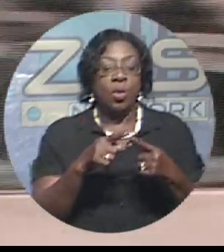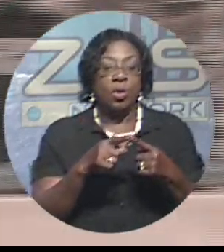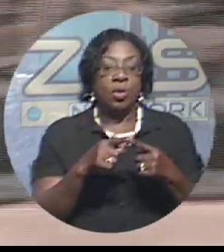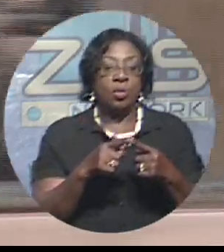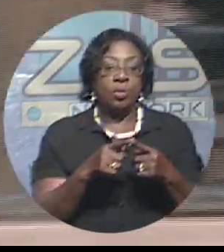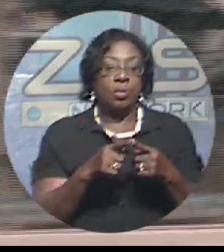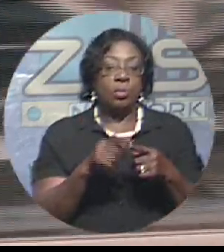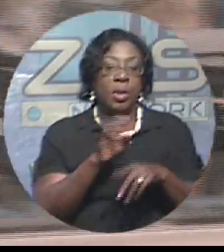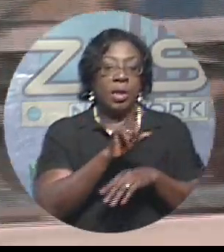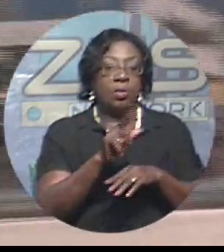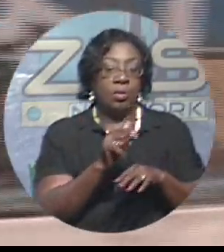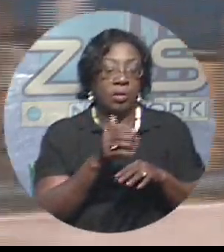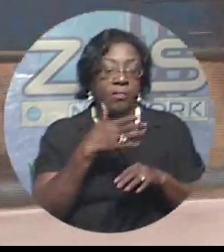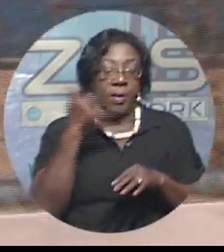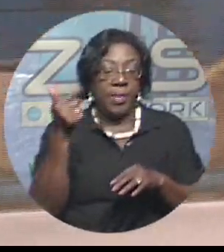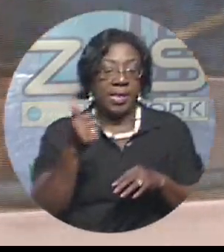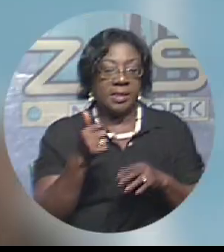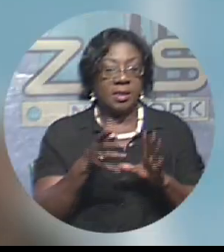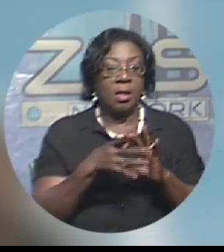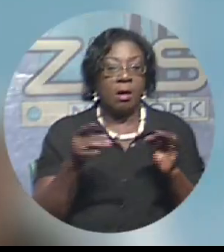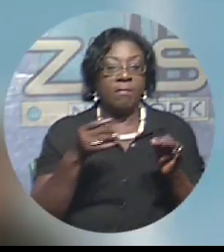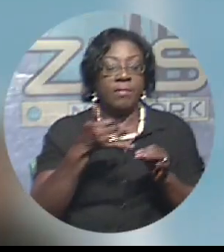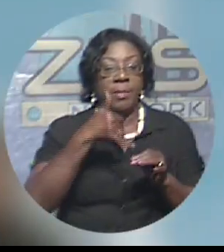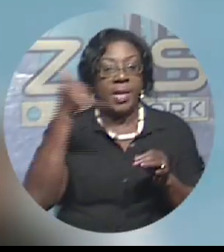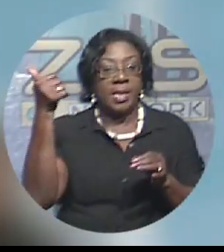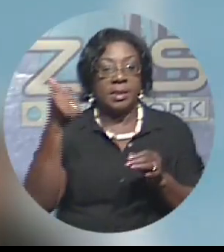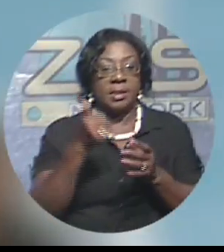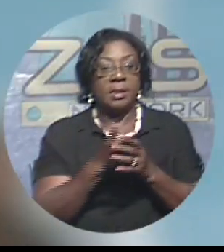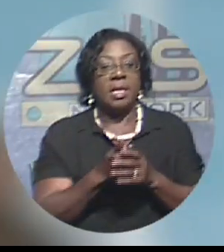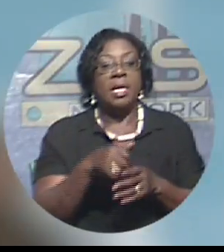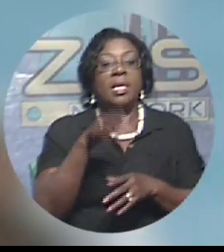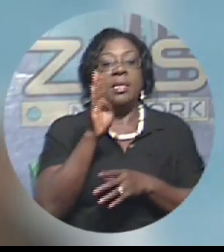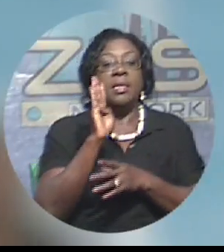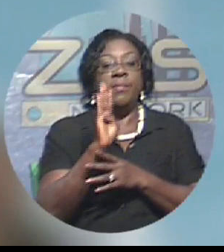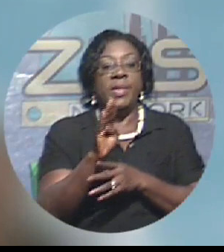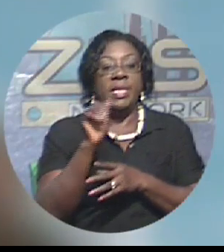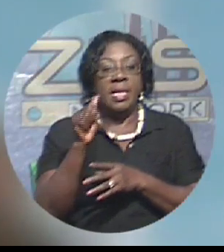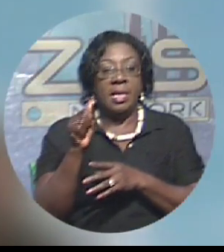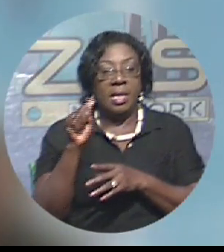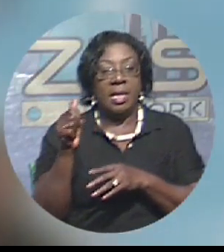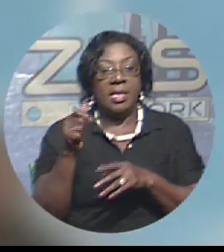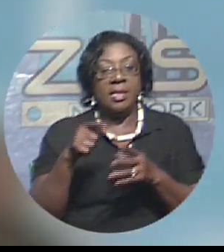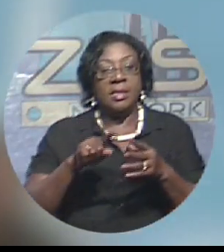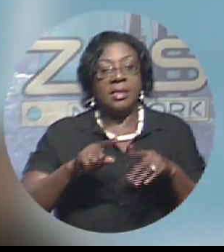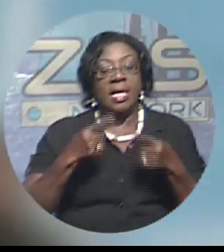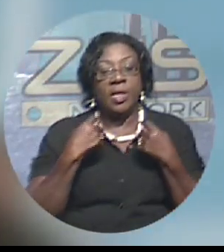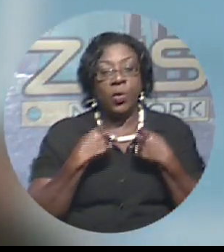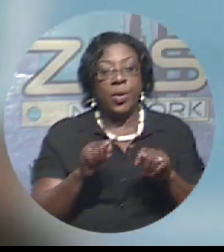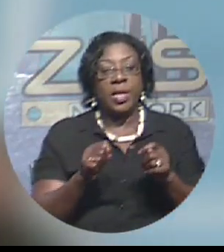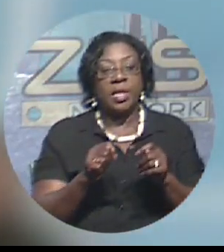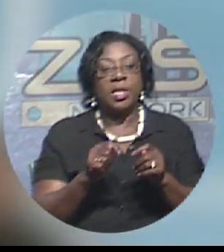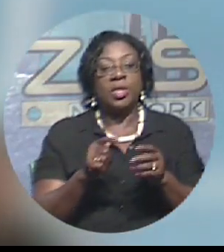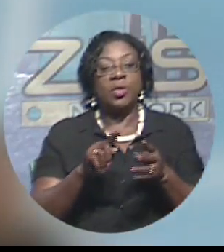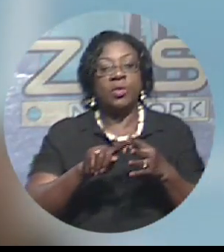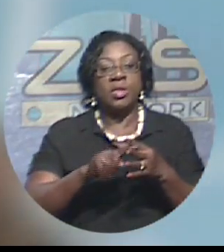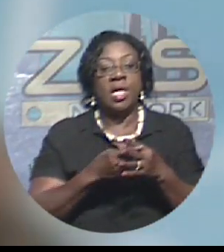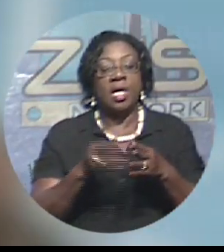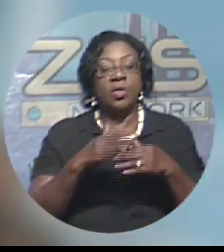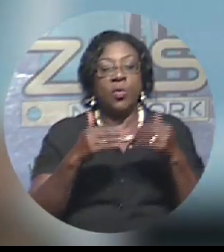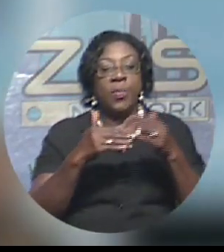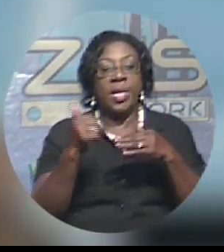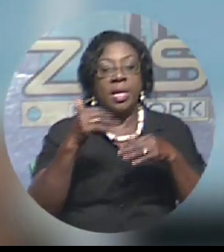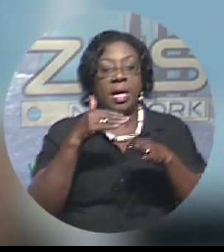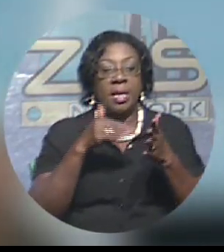ready, maybe for the best of the best, I'm not sure. The B3A is getting out of the blocks quick with regard to recovery efforts for Hurricane